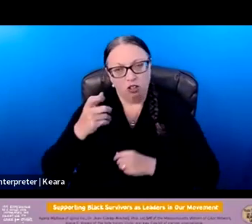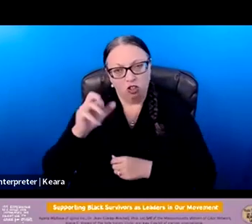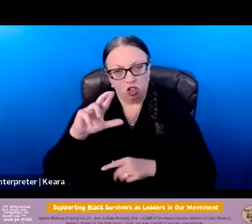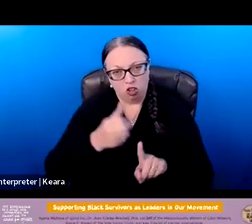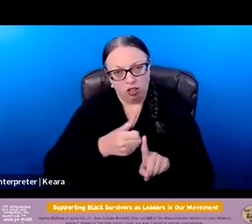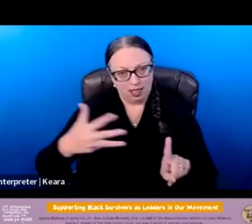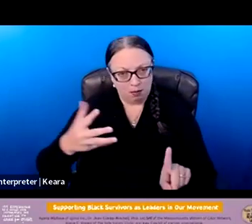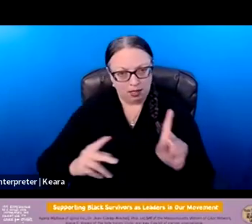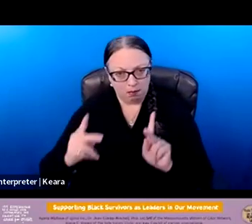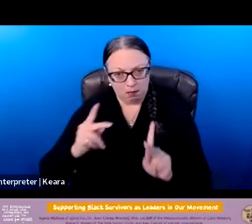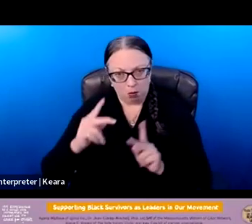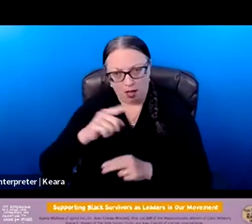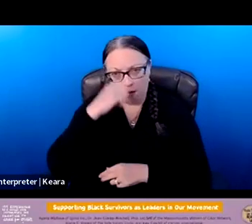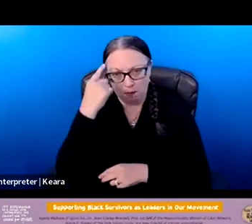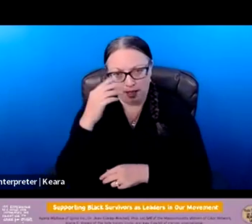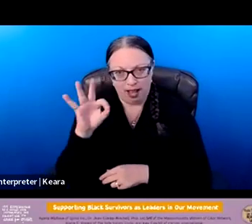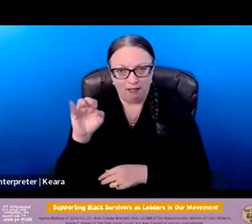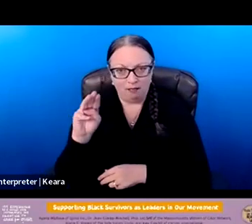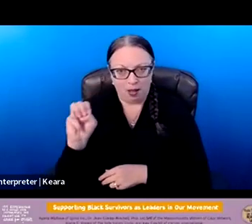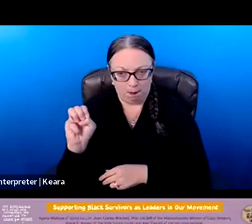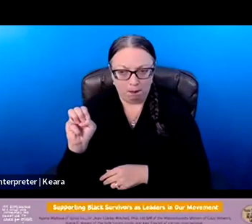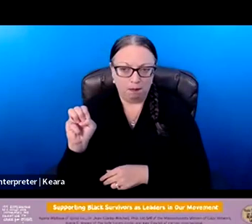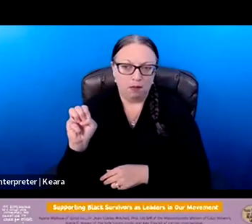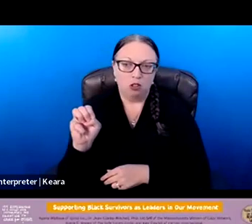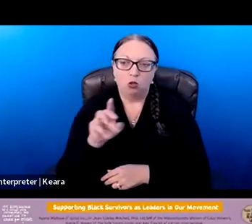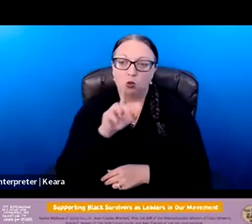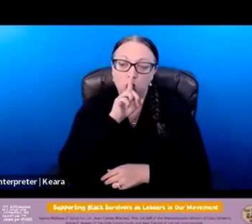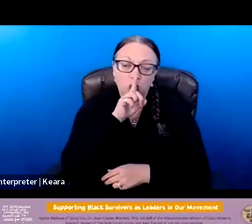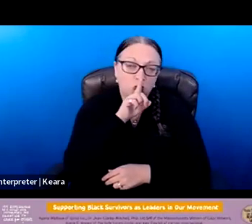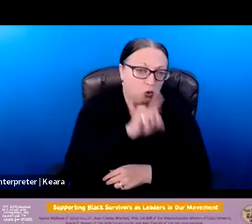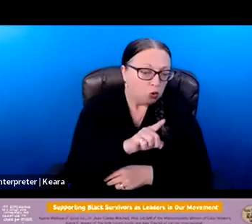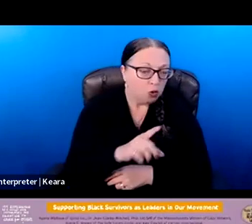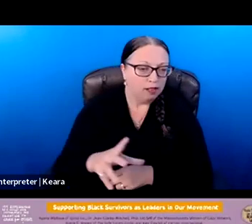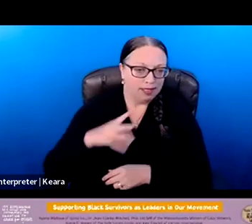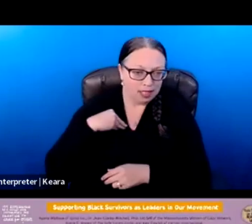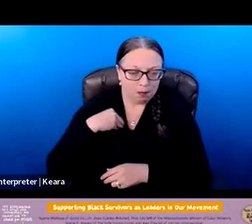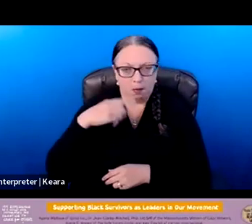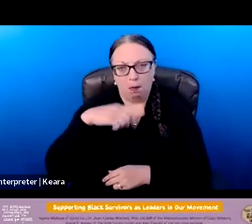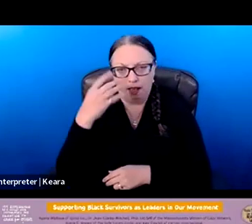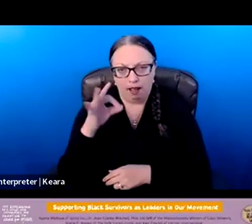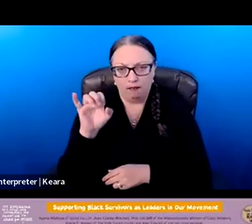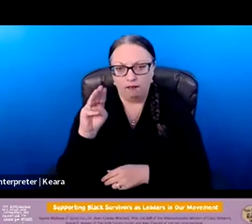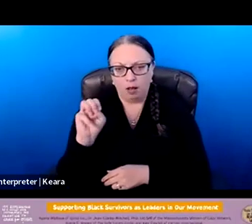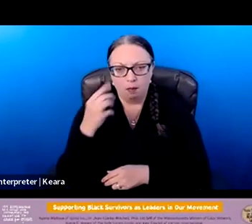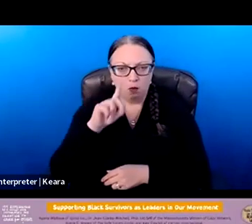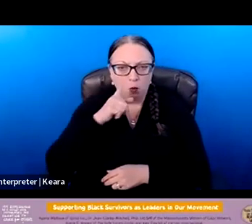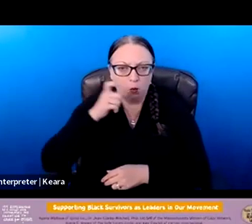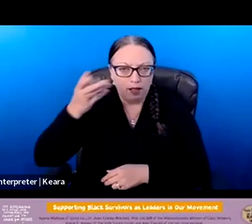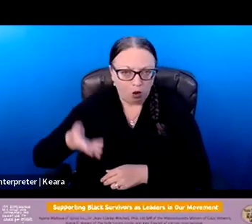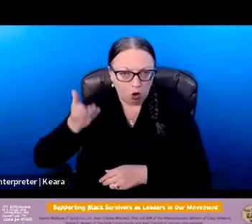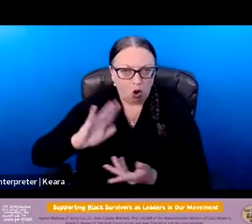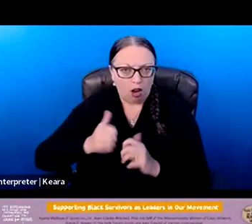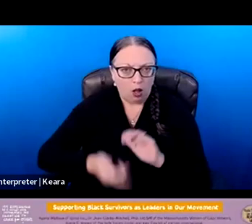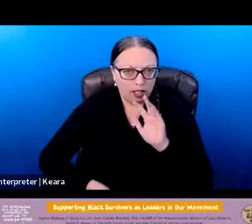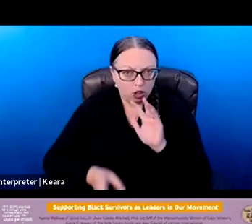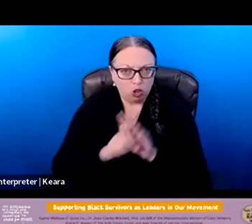and Black femmes, to truly accept Black femmes for who they are and how they show up in the world. And I feel like if